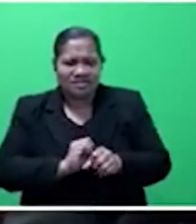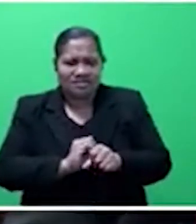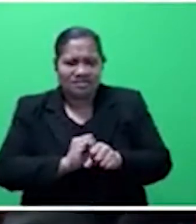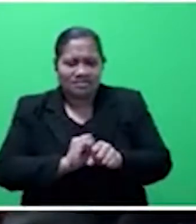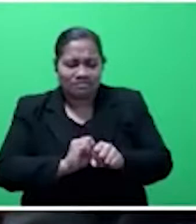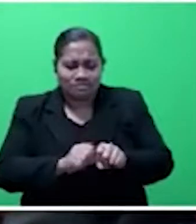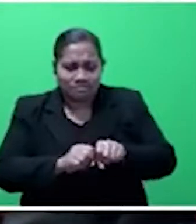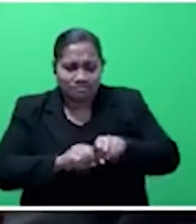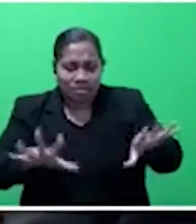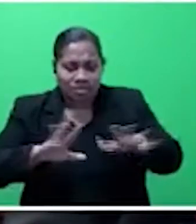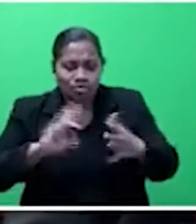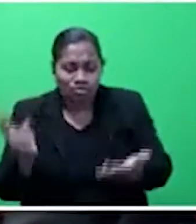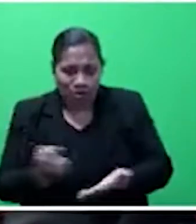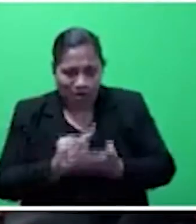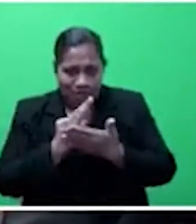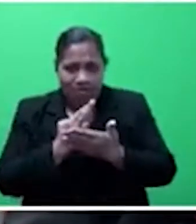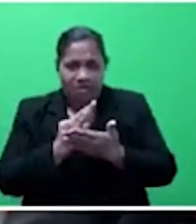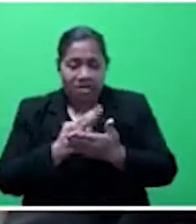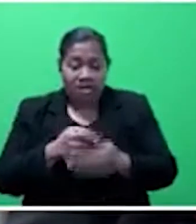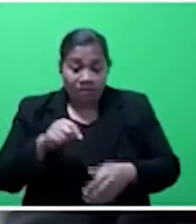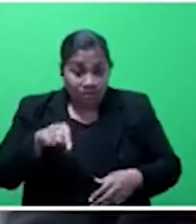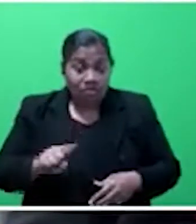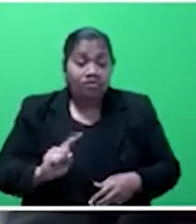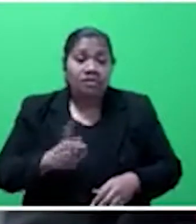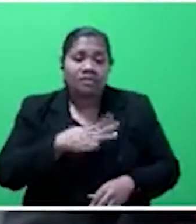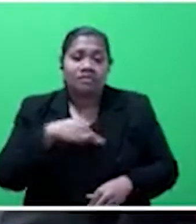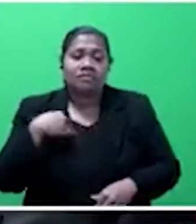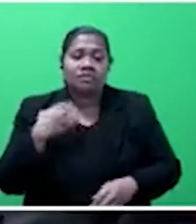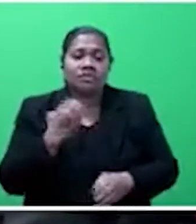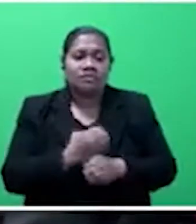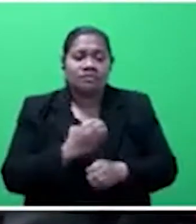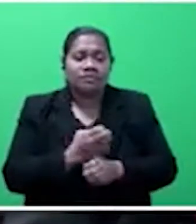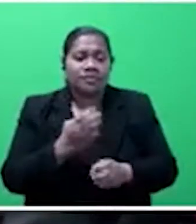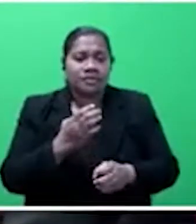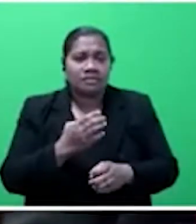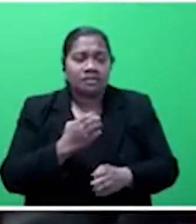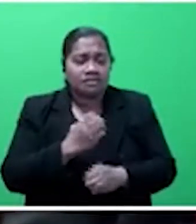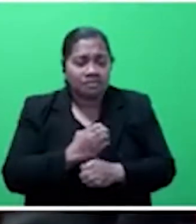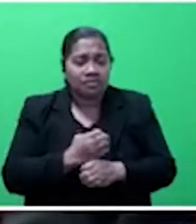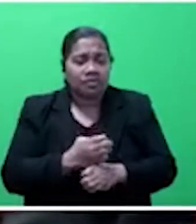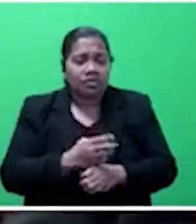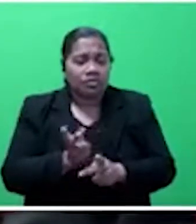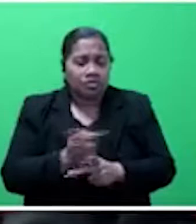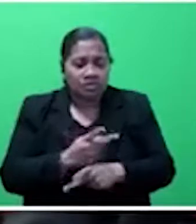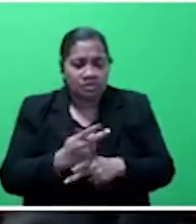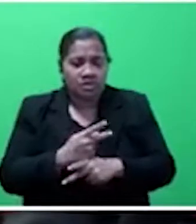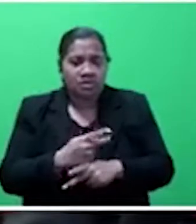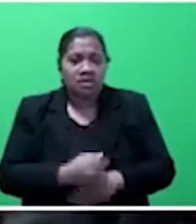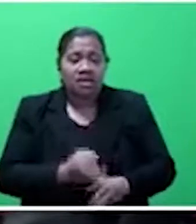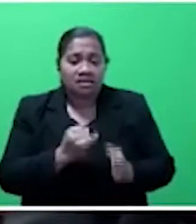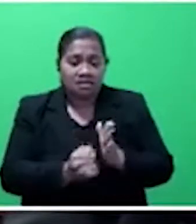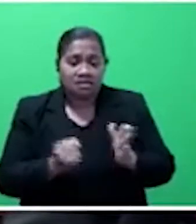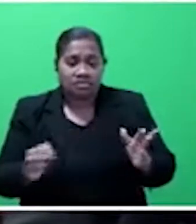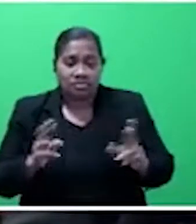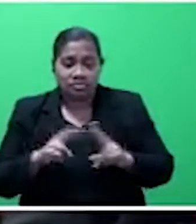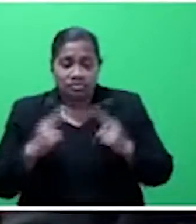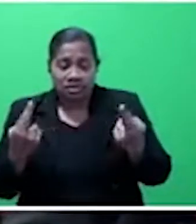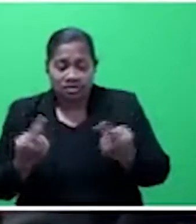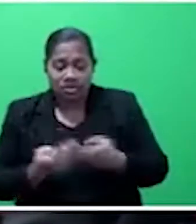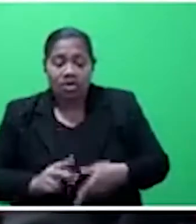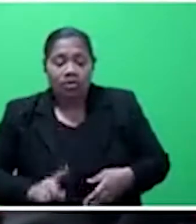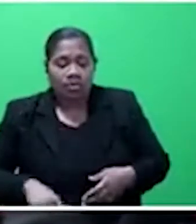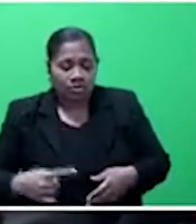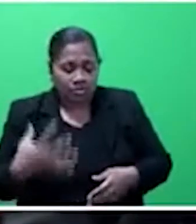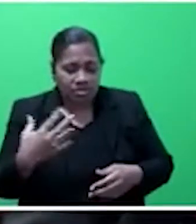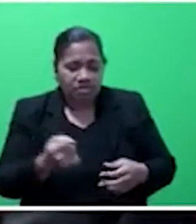said, and in this regard, the Ministry of Employment, Productivity and Industrial Relations will continue to play a positive role in